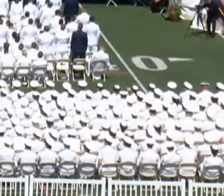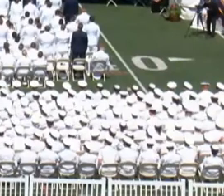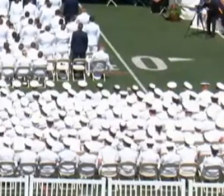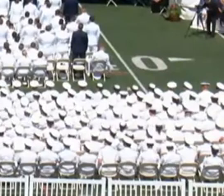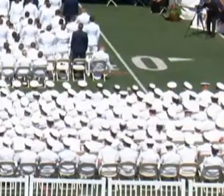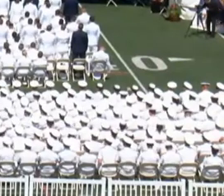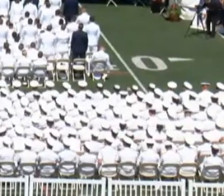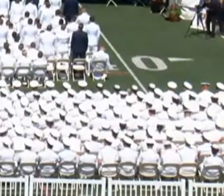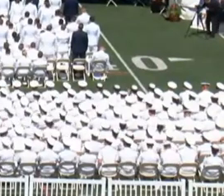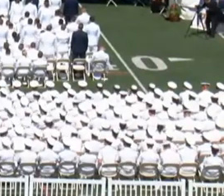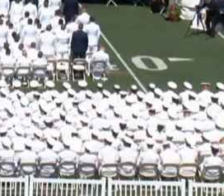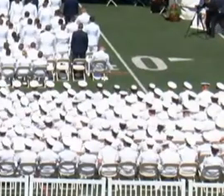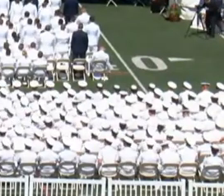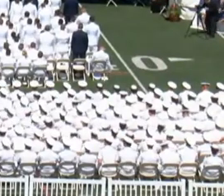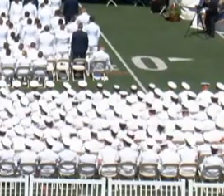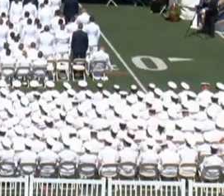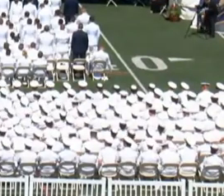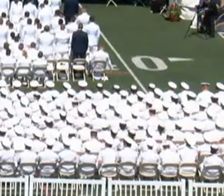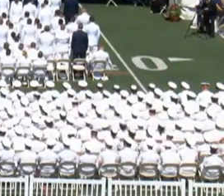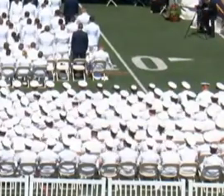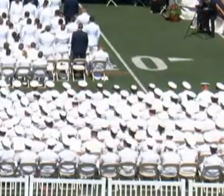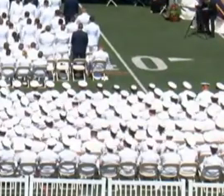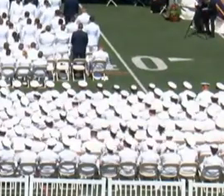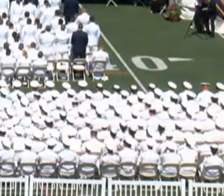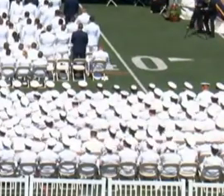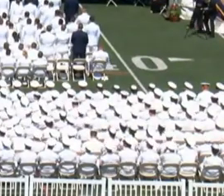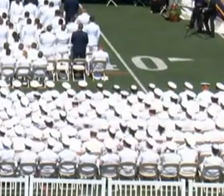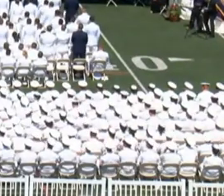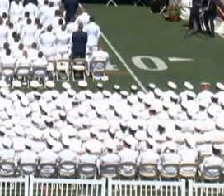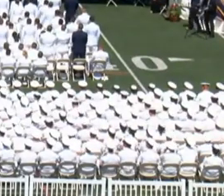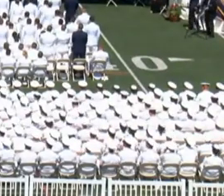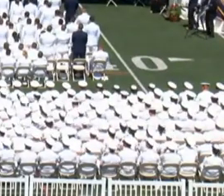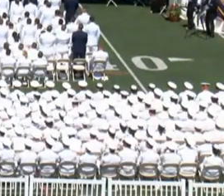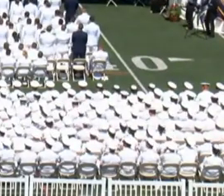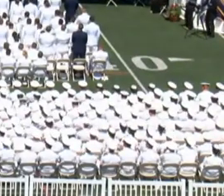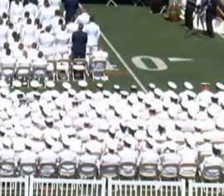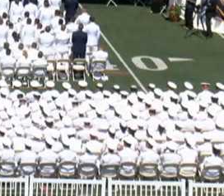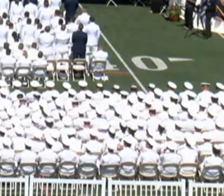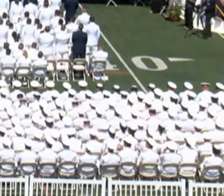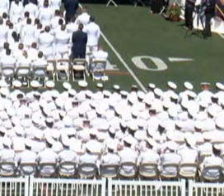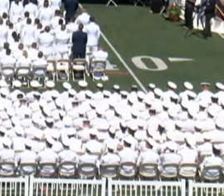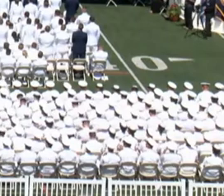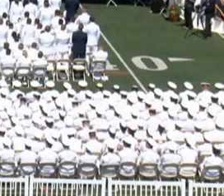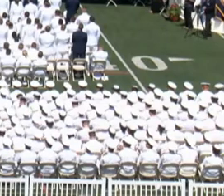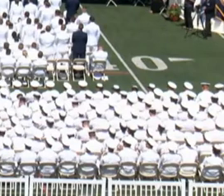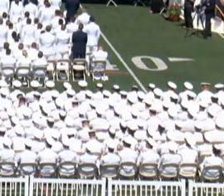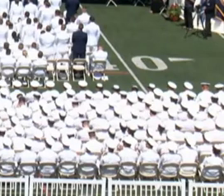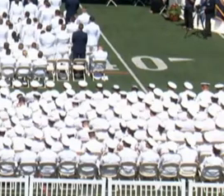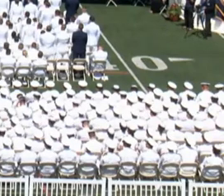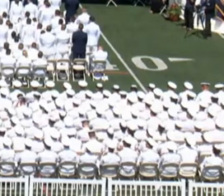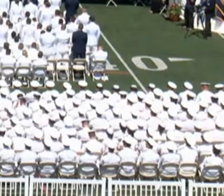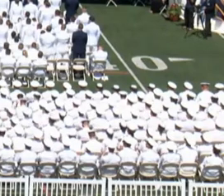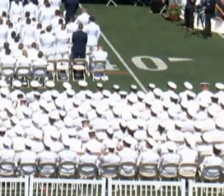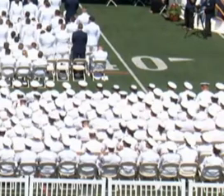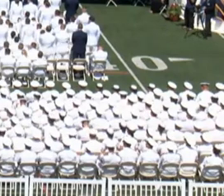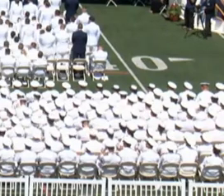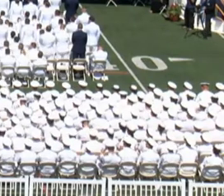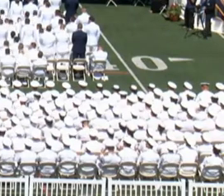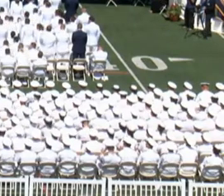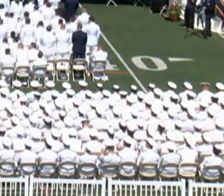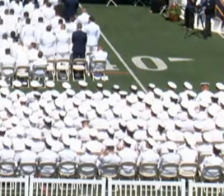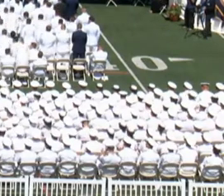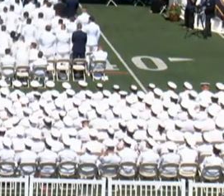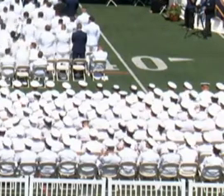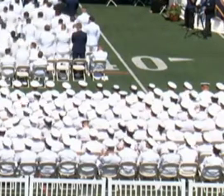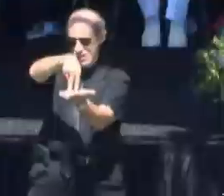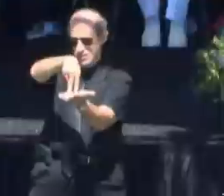Will all marine engineering majors, marine engineering and shipyard management majors please rise?